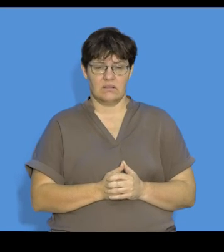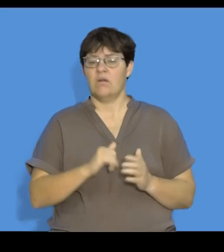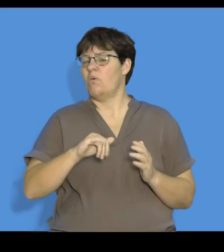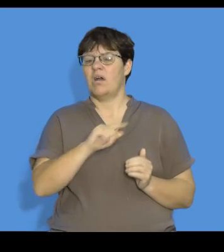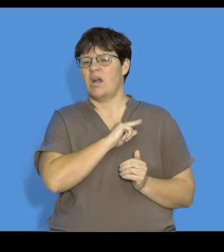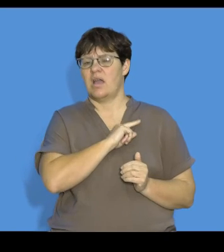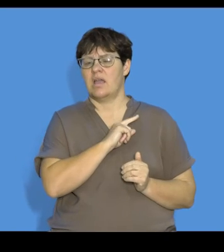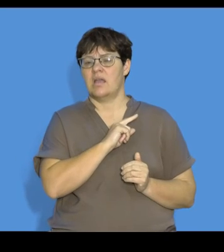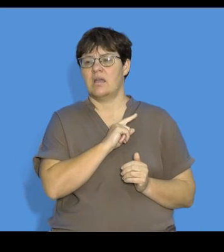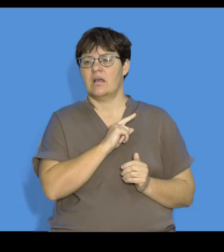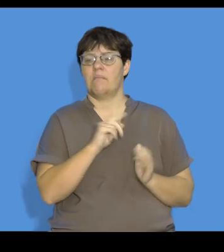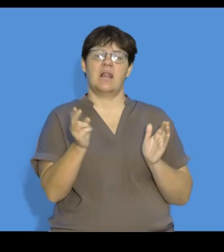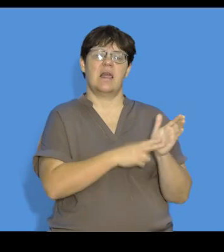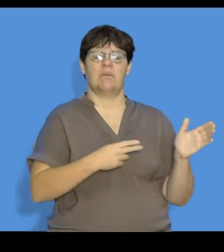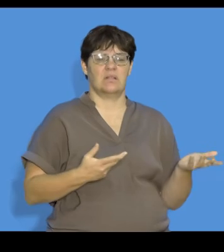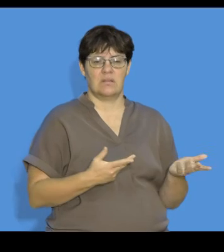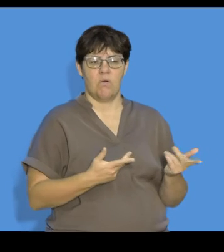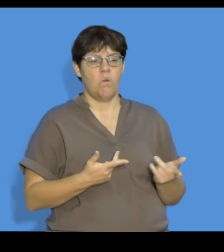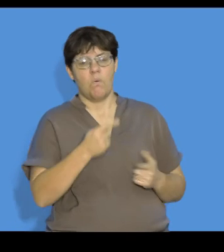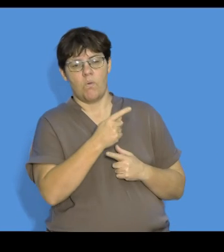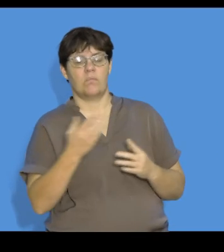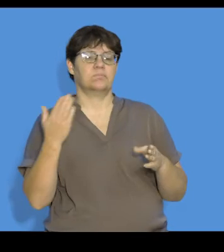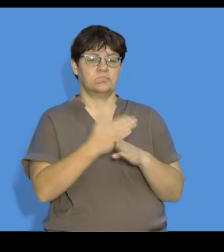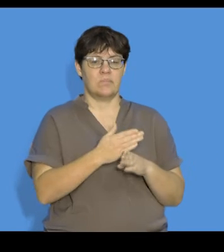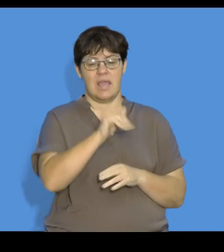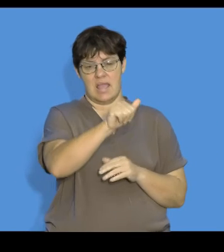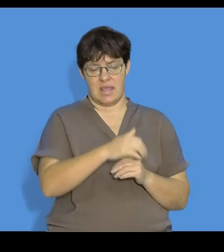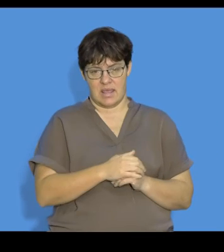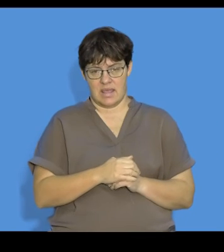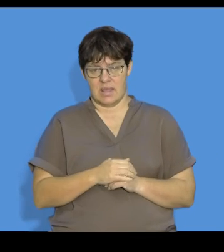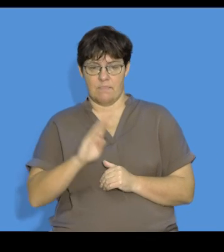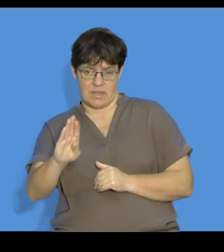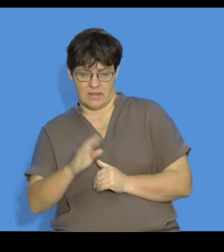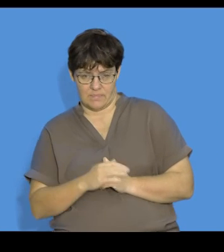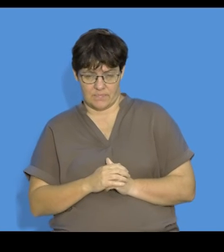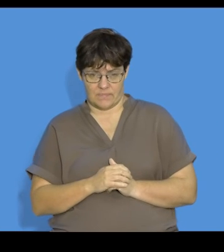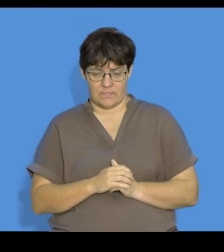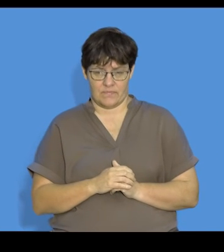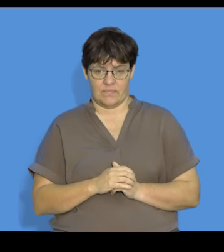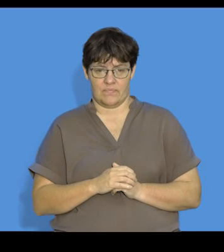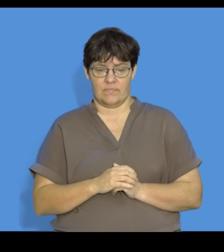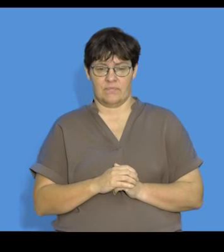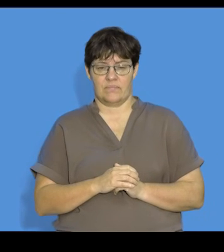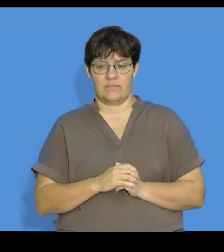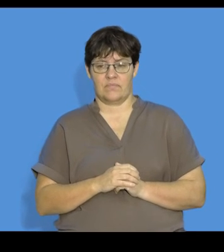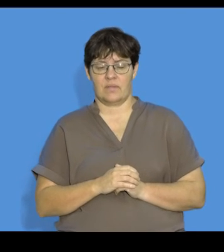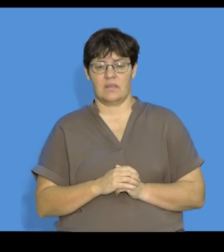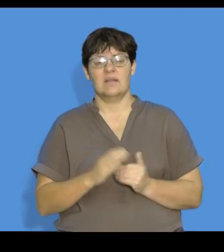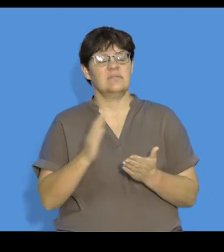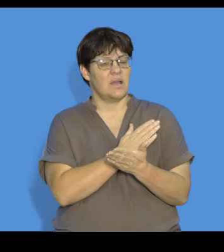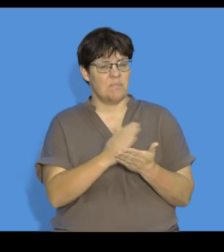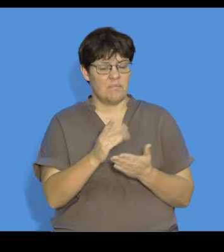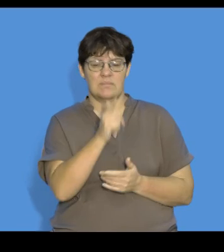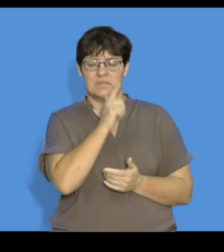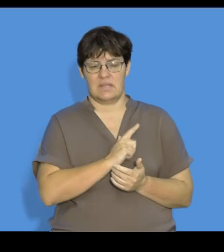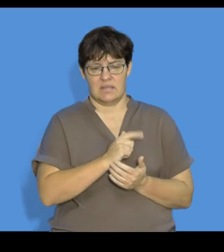just because of I labeled or I let my intersection be A and B. Now at times